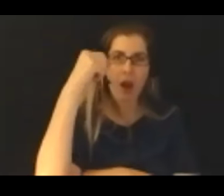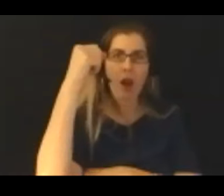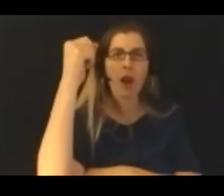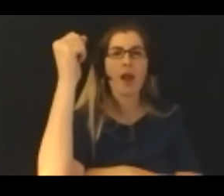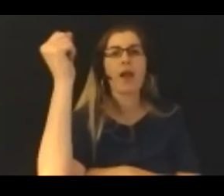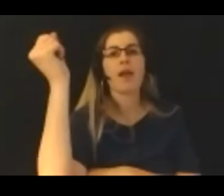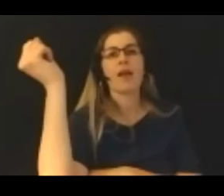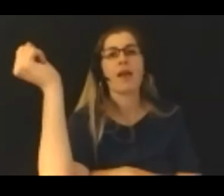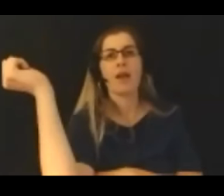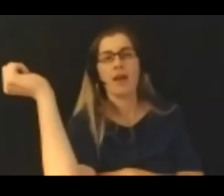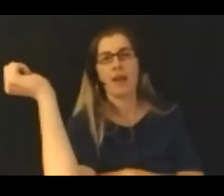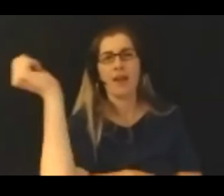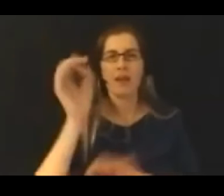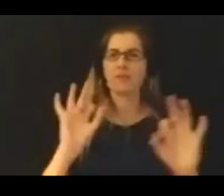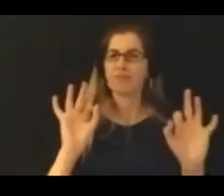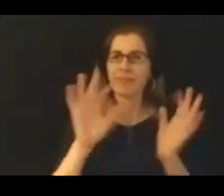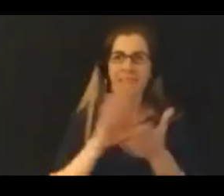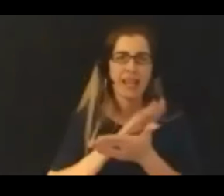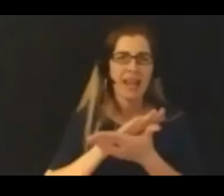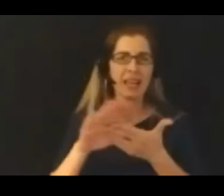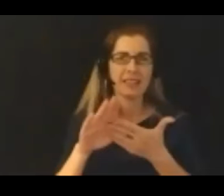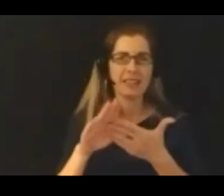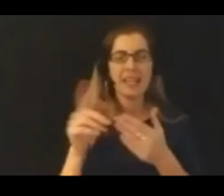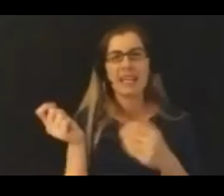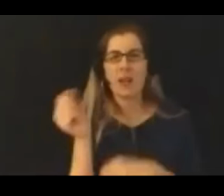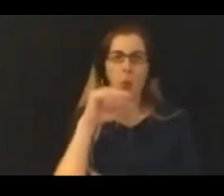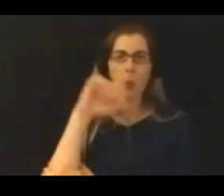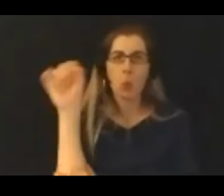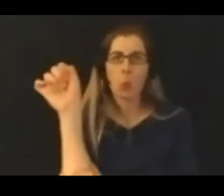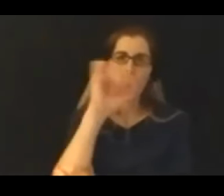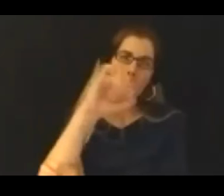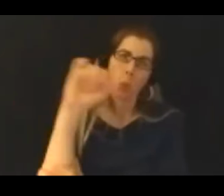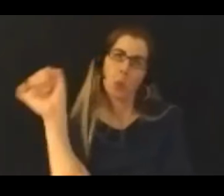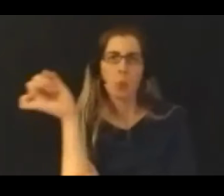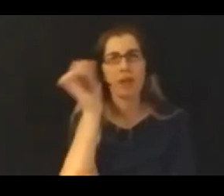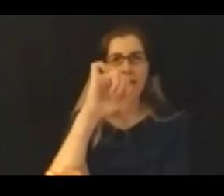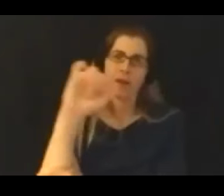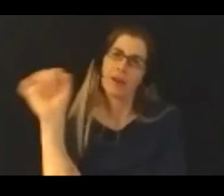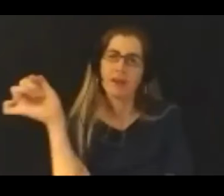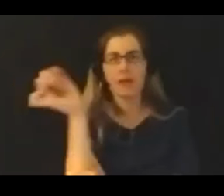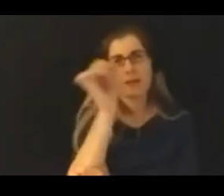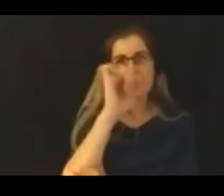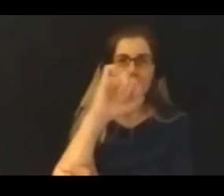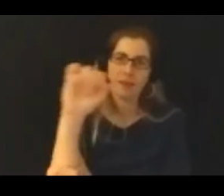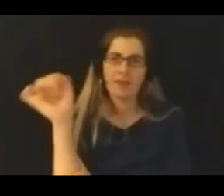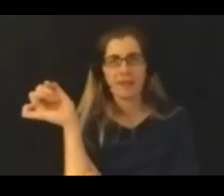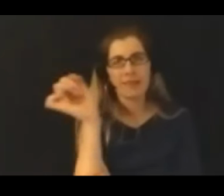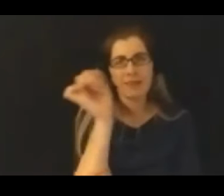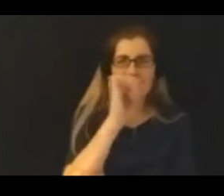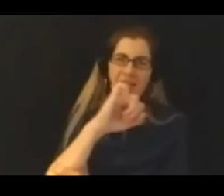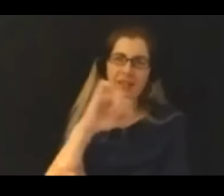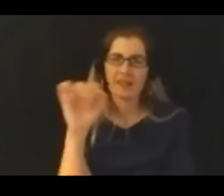and arching, so nice. And then a little wiggle side to side, lateral flexion of the spine, kind of shift in your